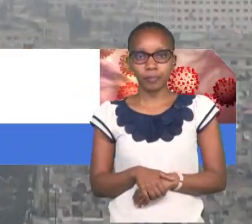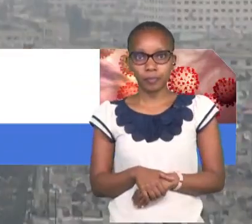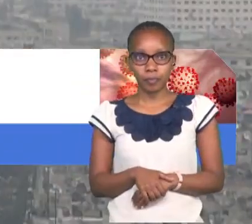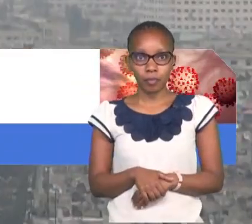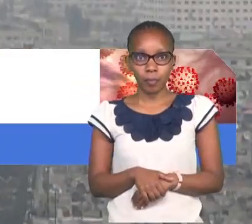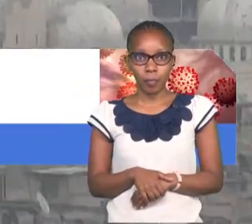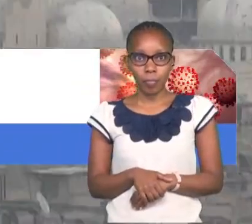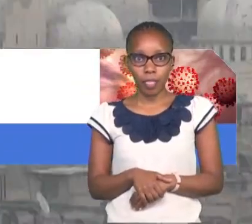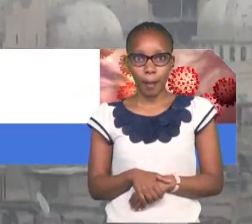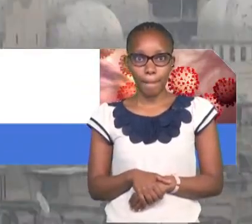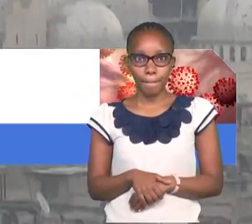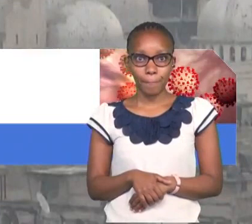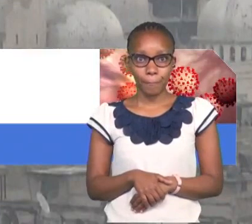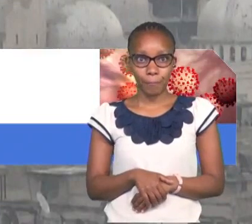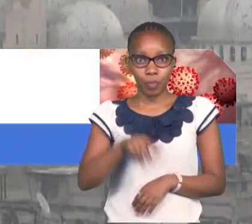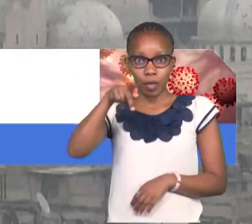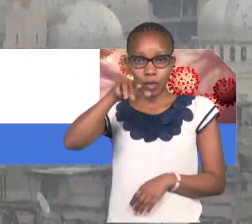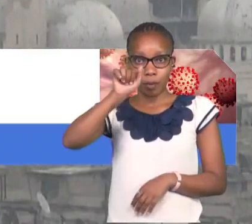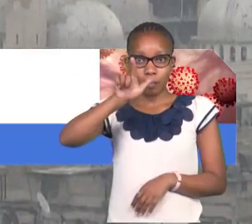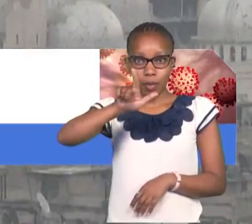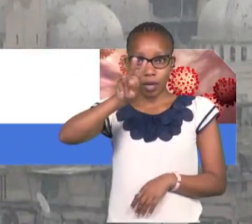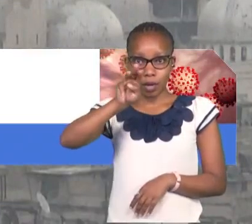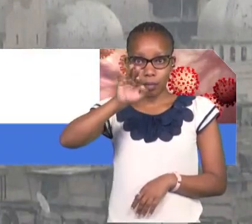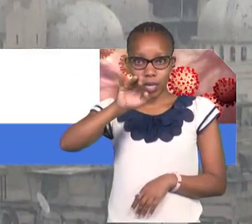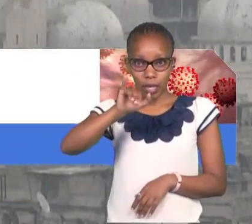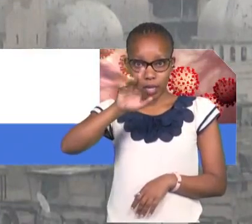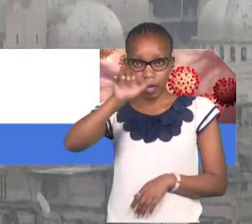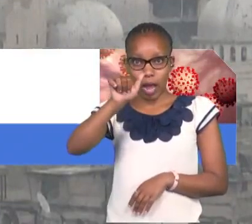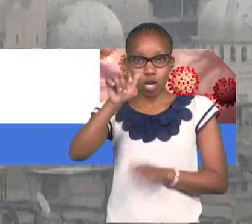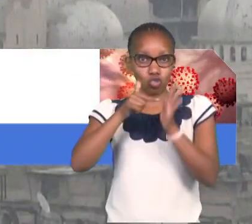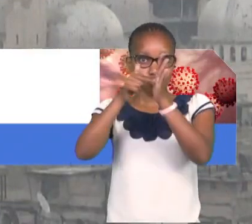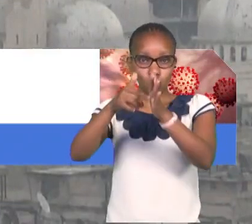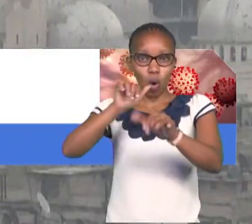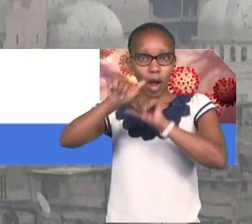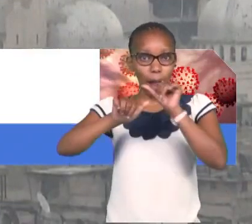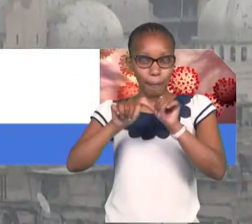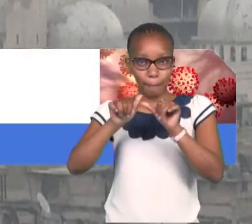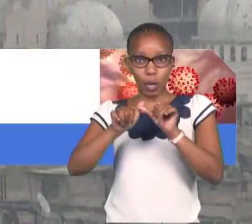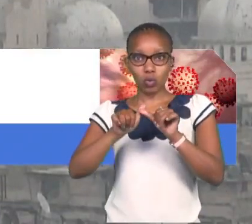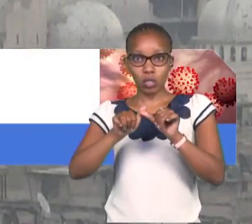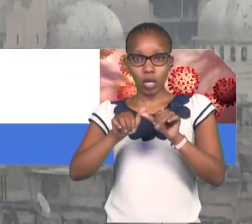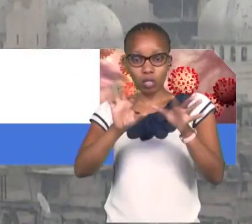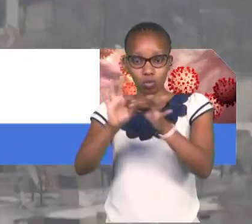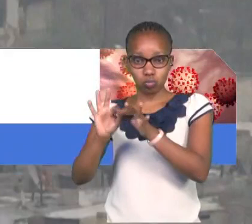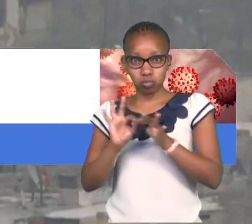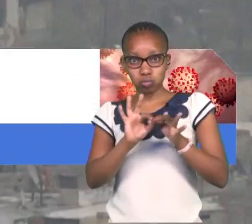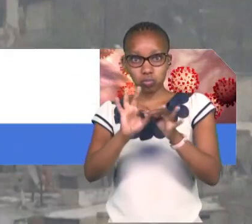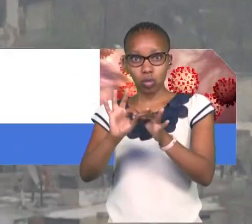the height of its glory, Palmyra was a symbol of pluralistic civilization, a commercial hub on the Silk Road that